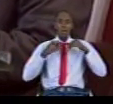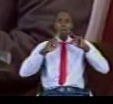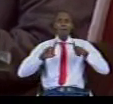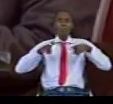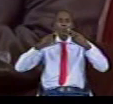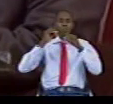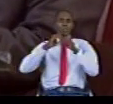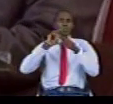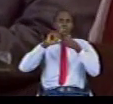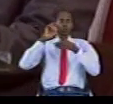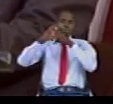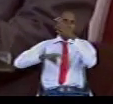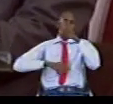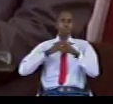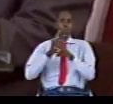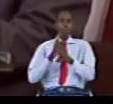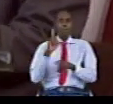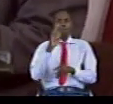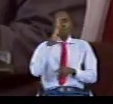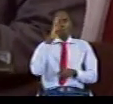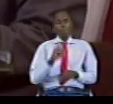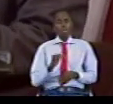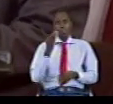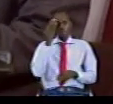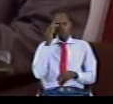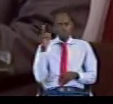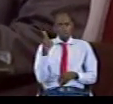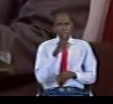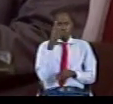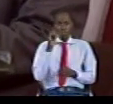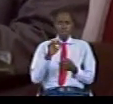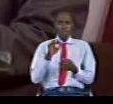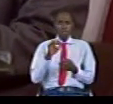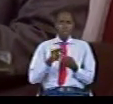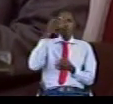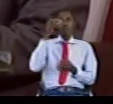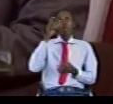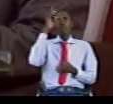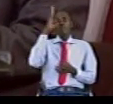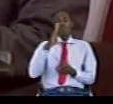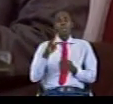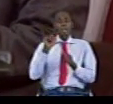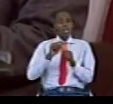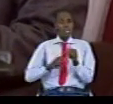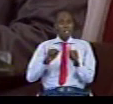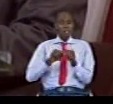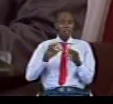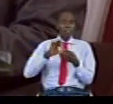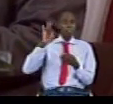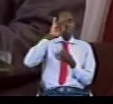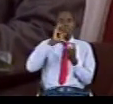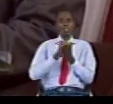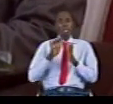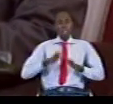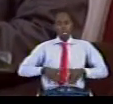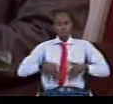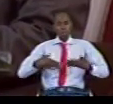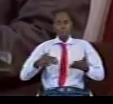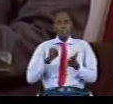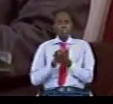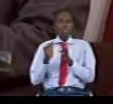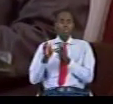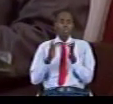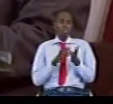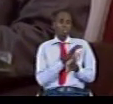world. Hereby know ye the Spirit of God. Every spirit that confesses that Jesus